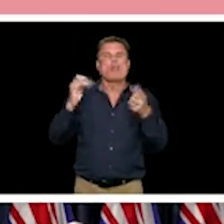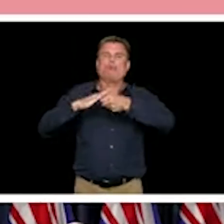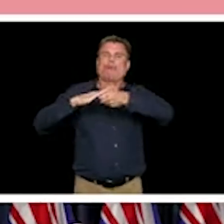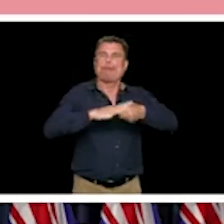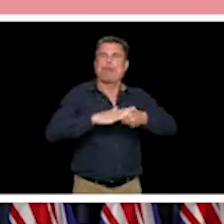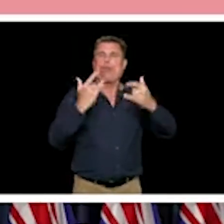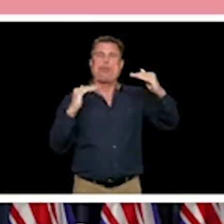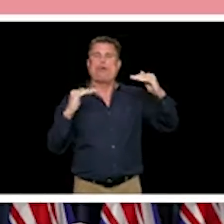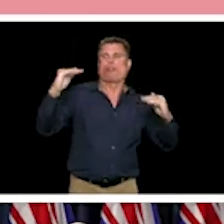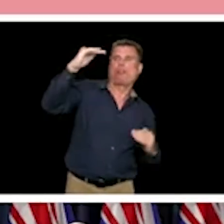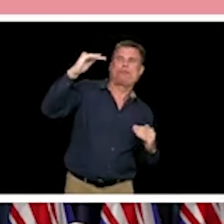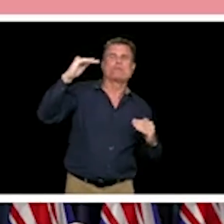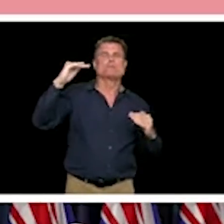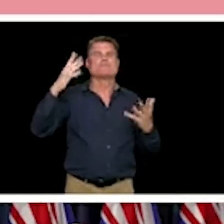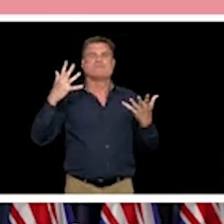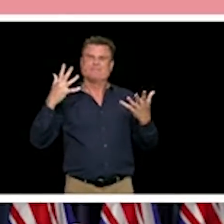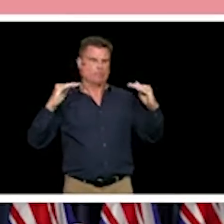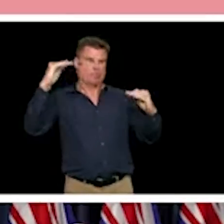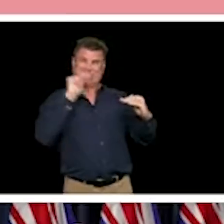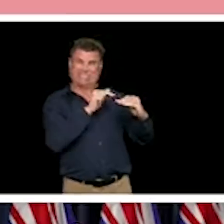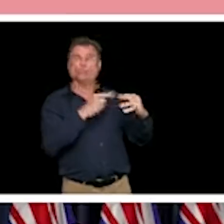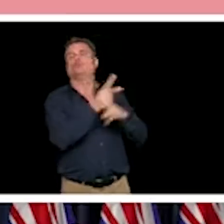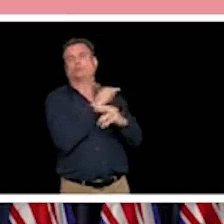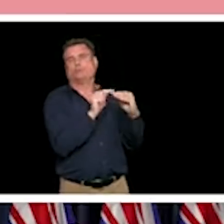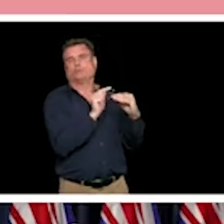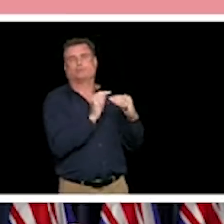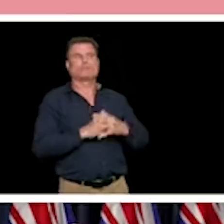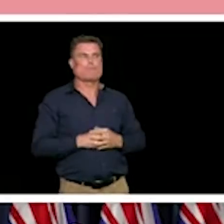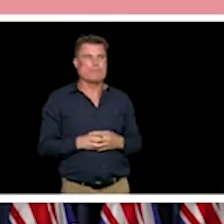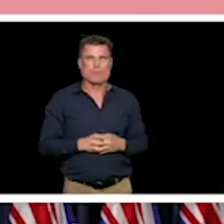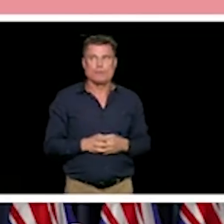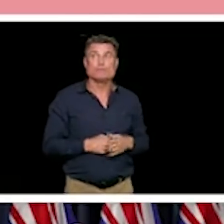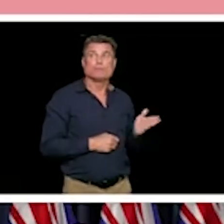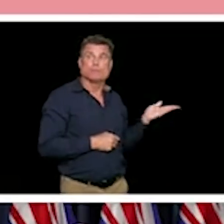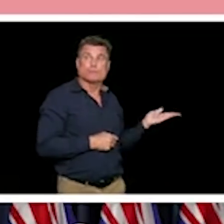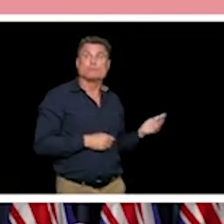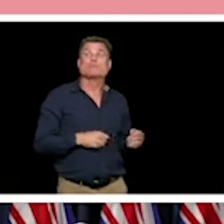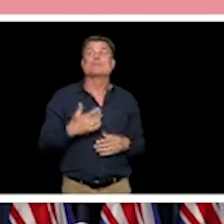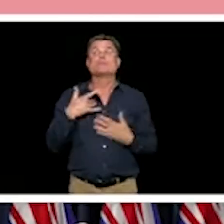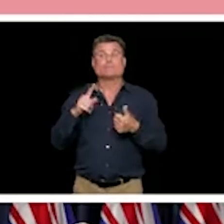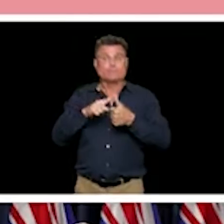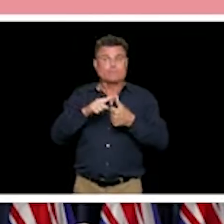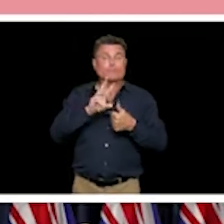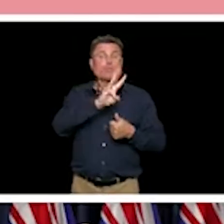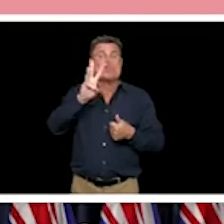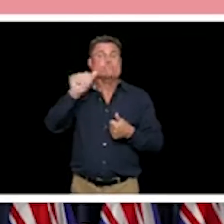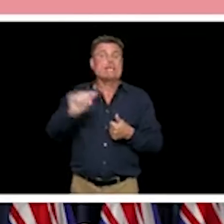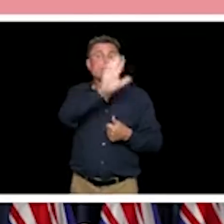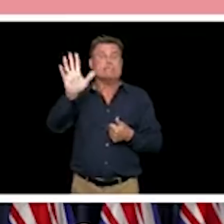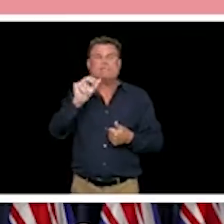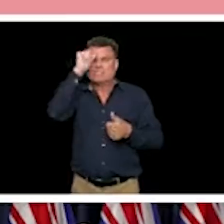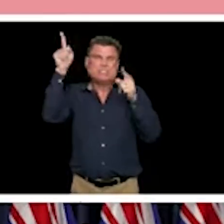in our communities, and we're no different. We see that that West Asian, Latin American, and South